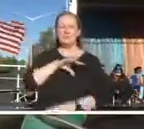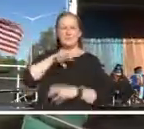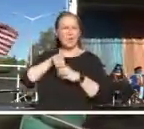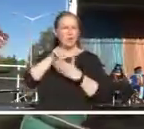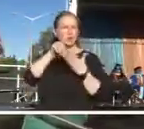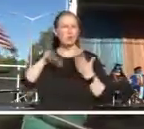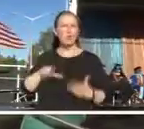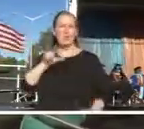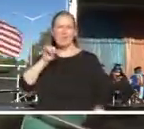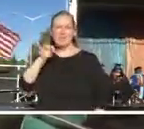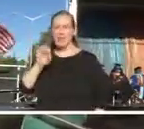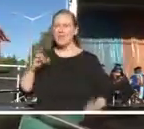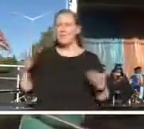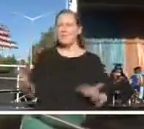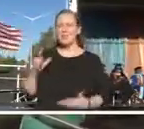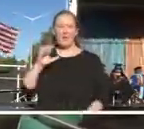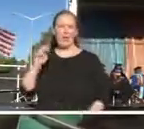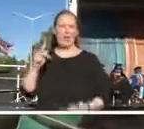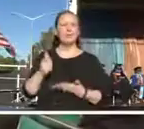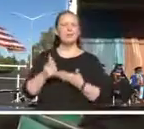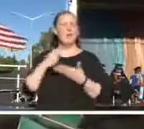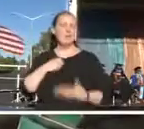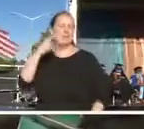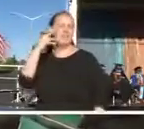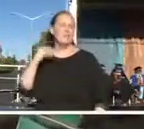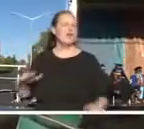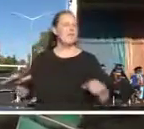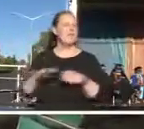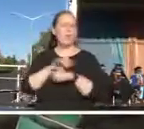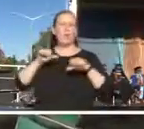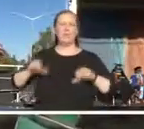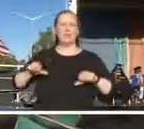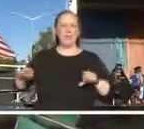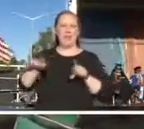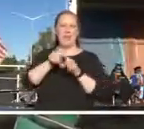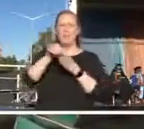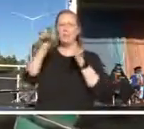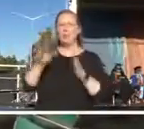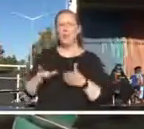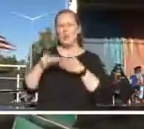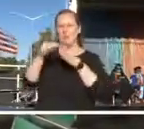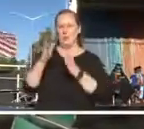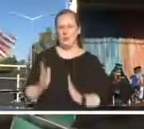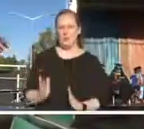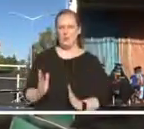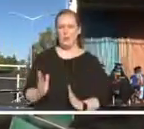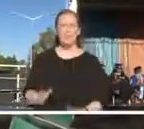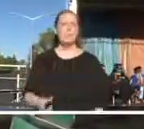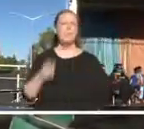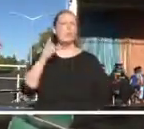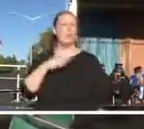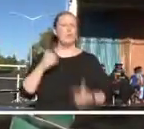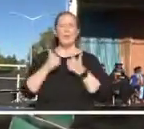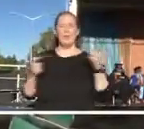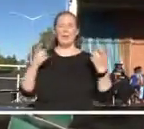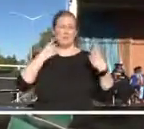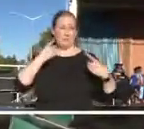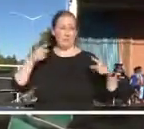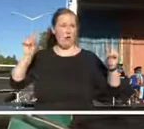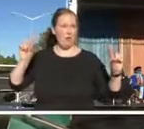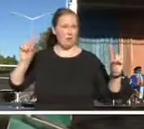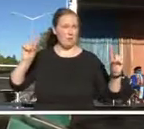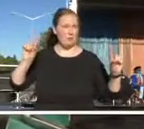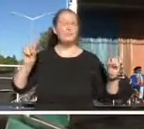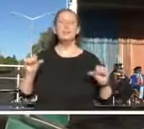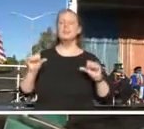at Clark has helped me experience my full potential as a student leader. One of my biggest accomplishments is